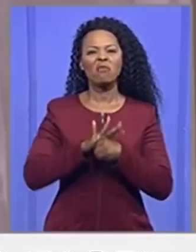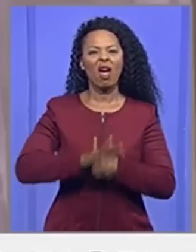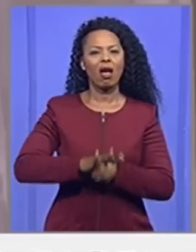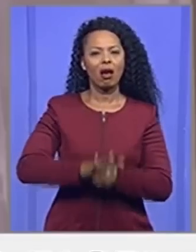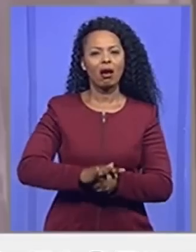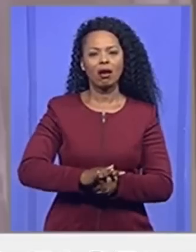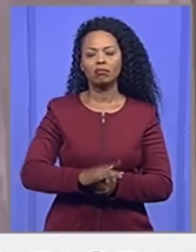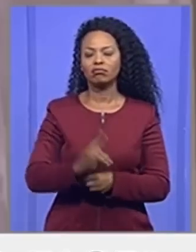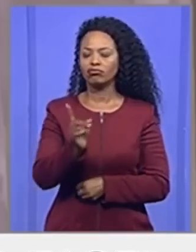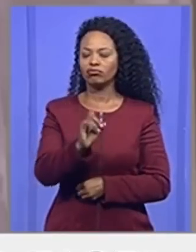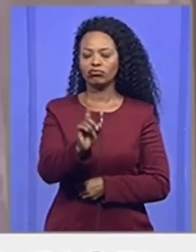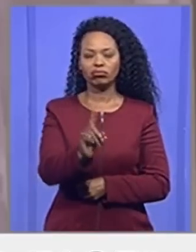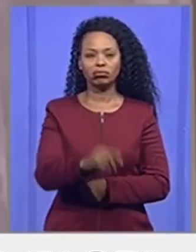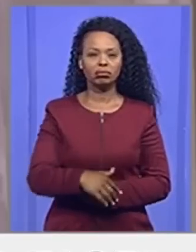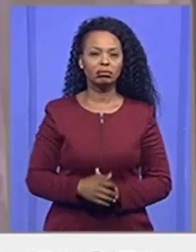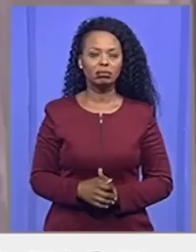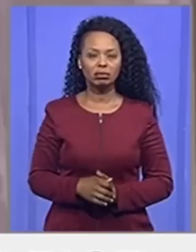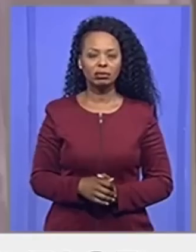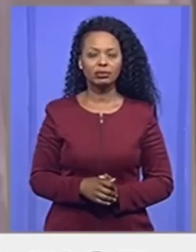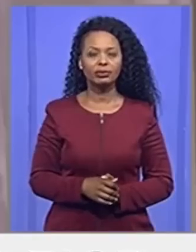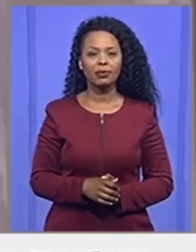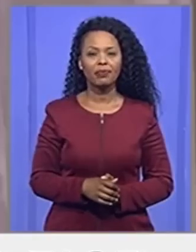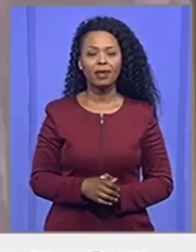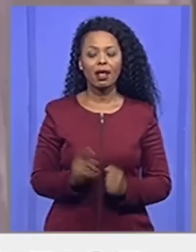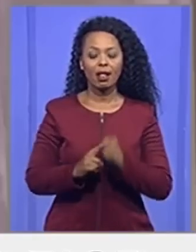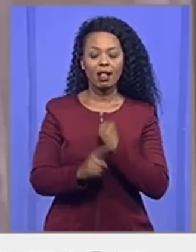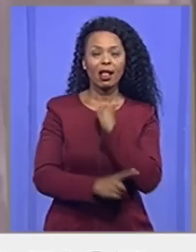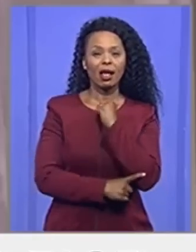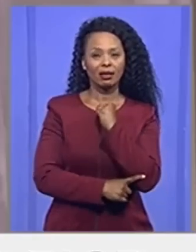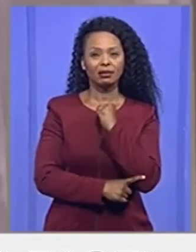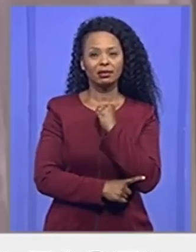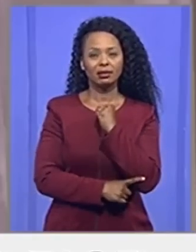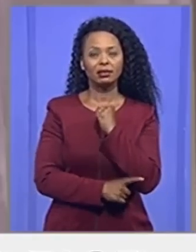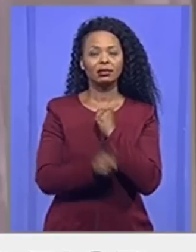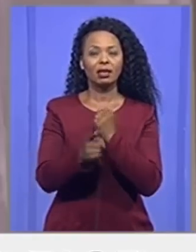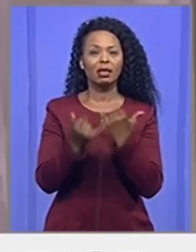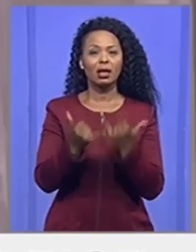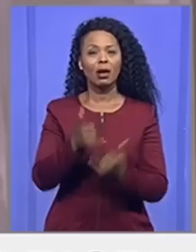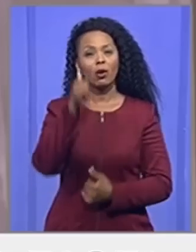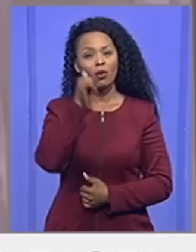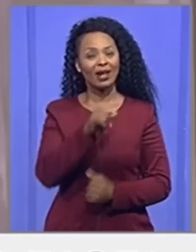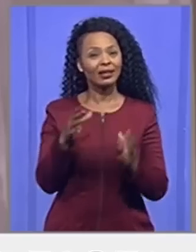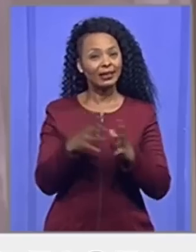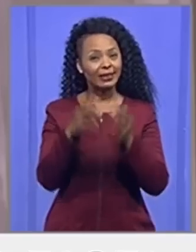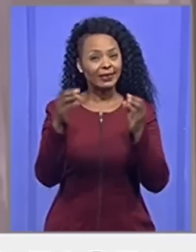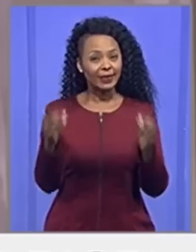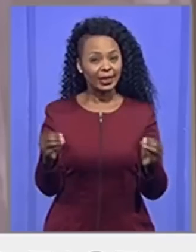of interference. And lastly, when they are done,